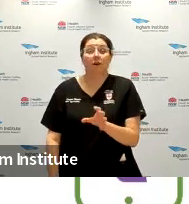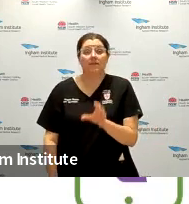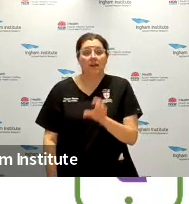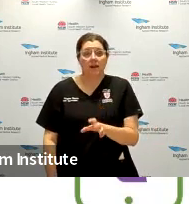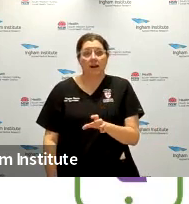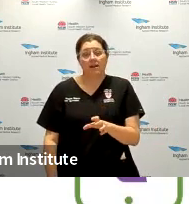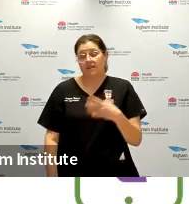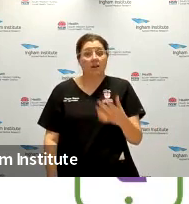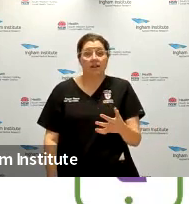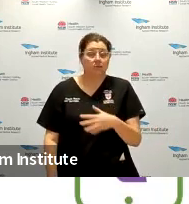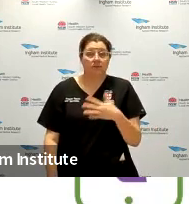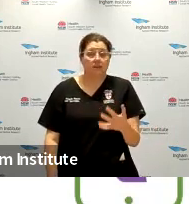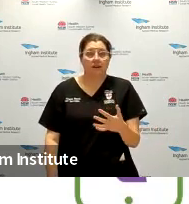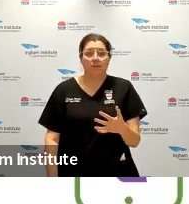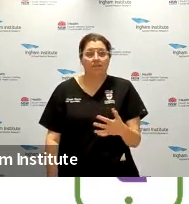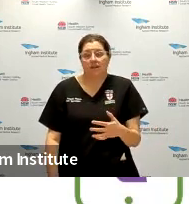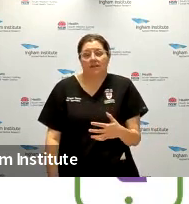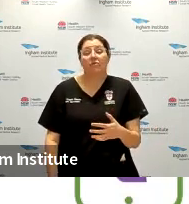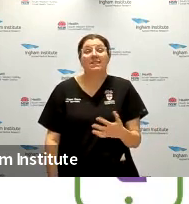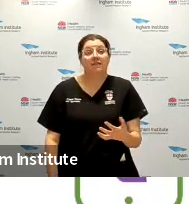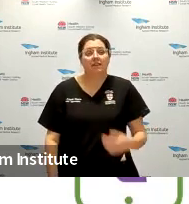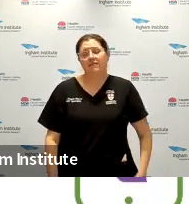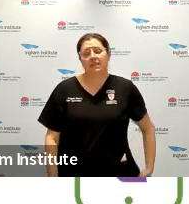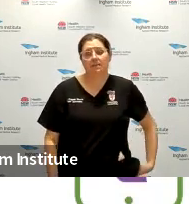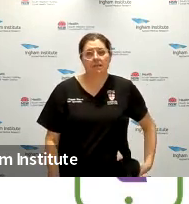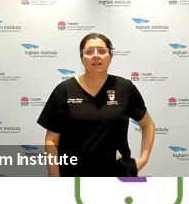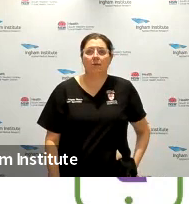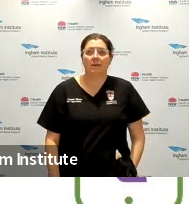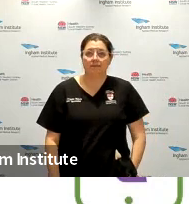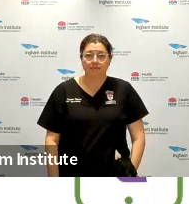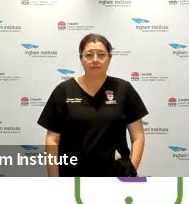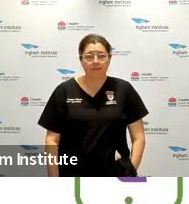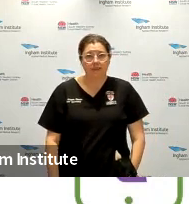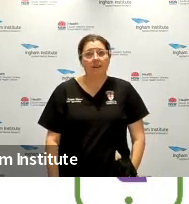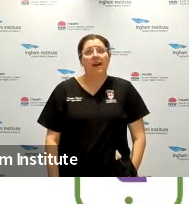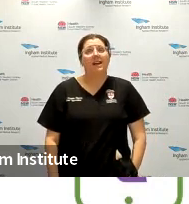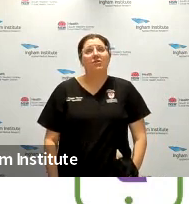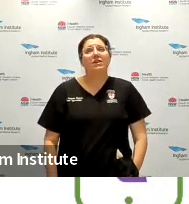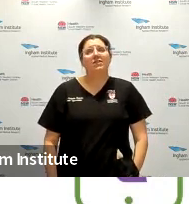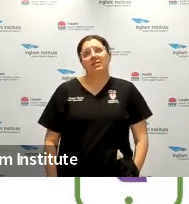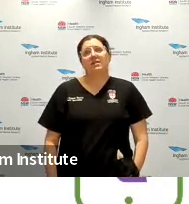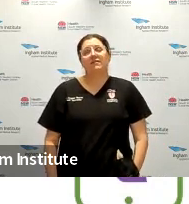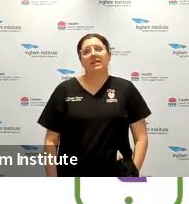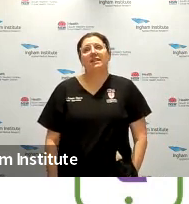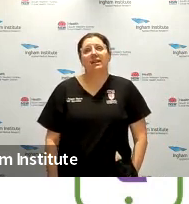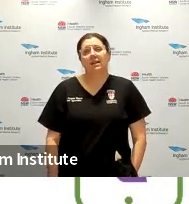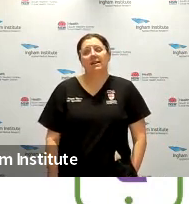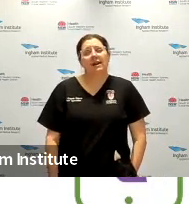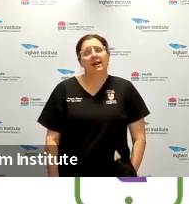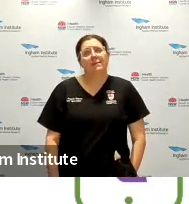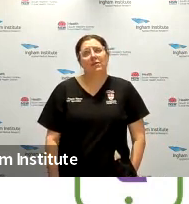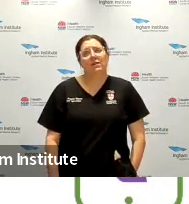the midwives decided was a risk factor for these particular women. And looking just to